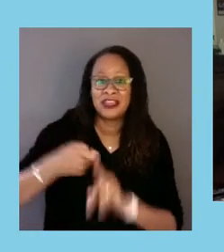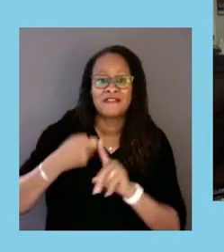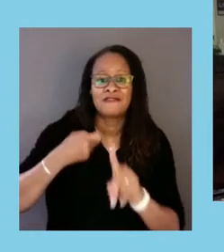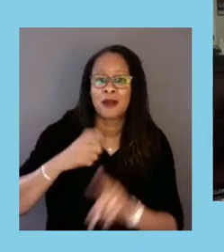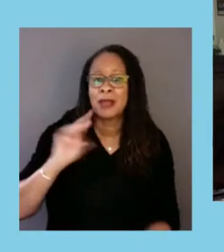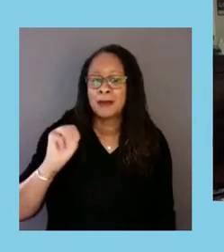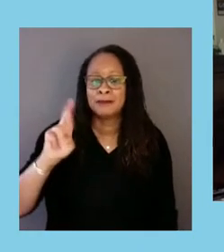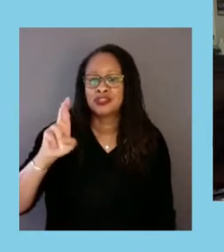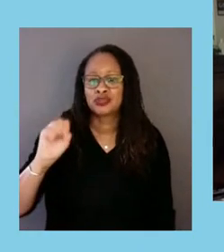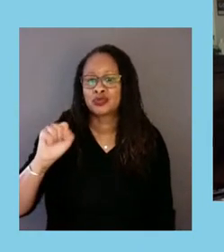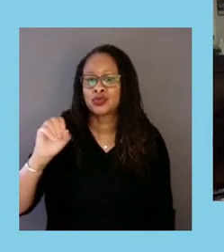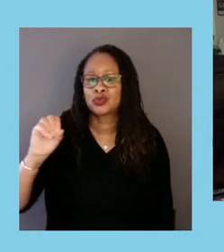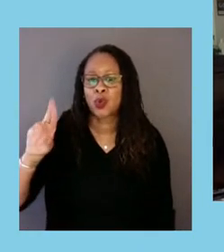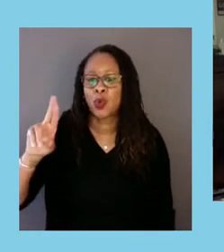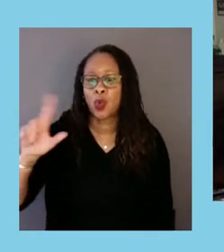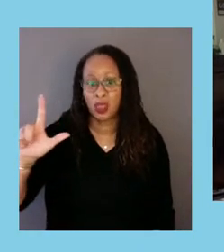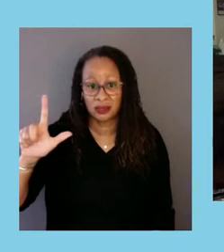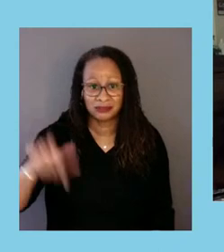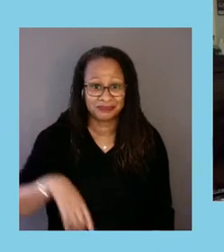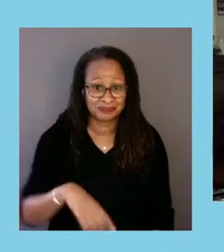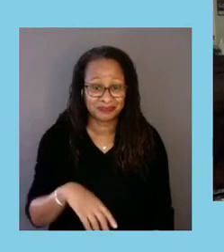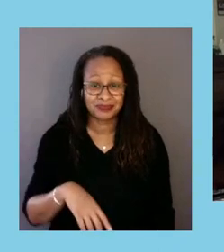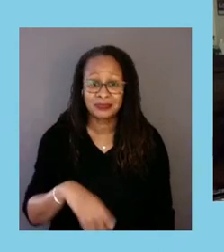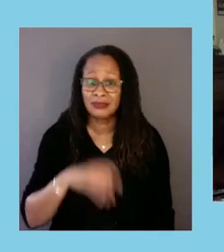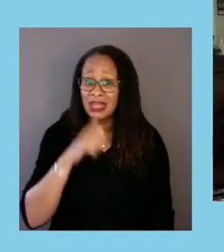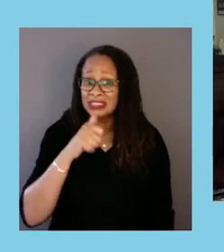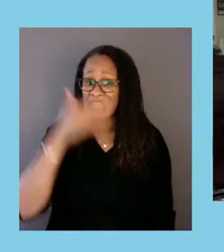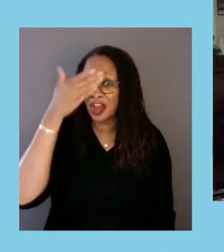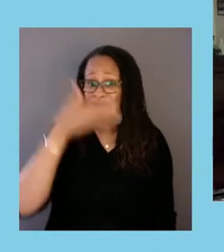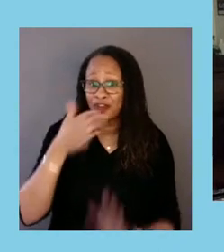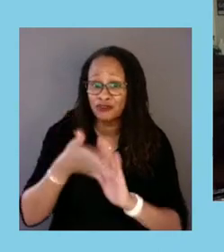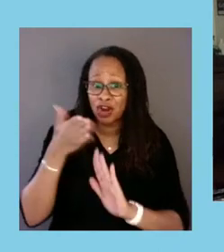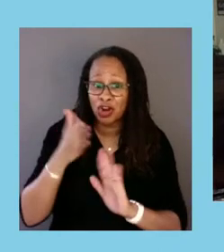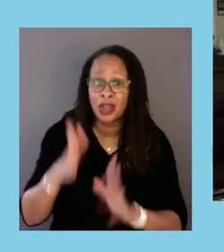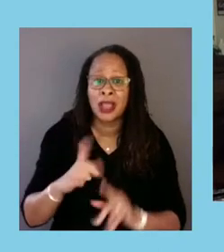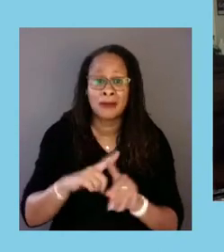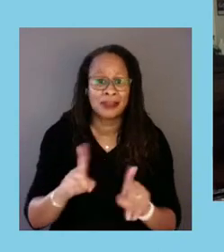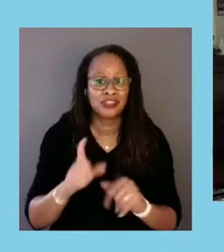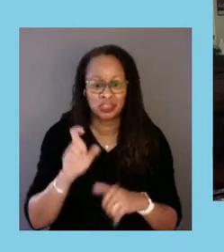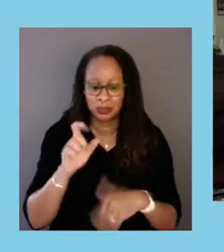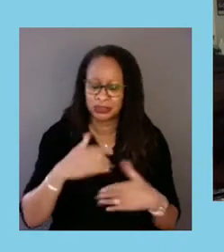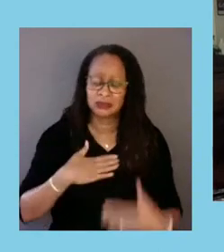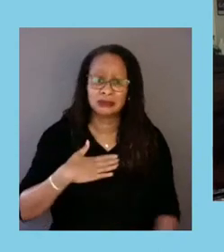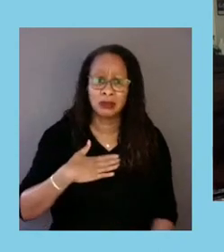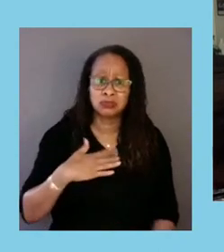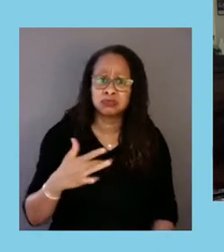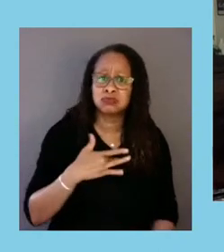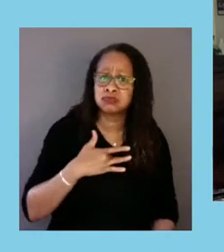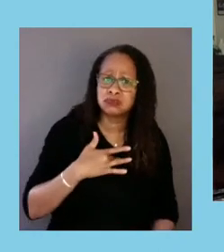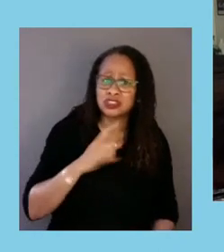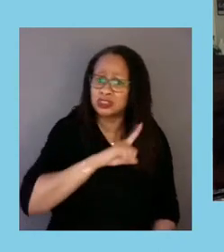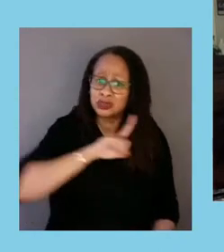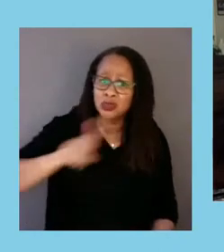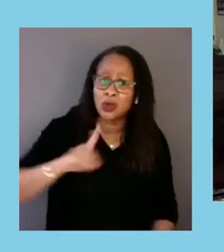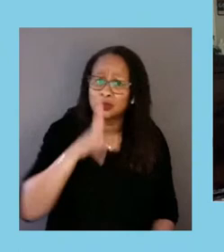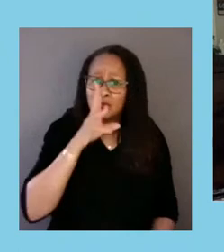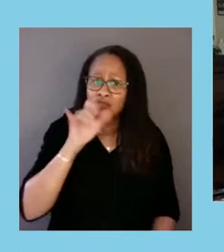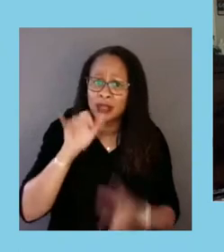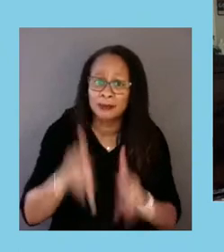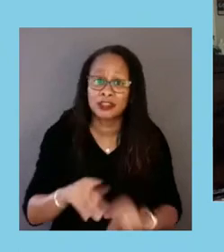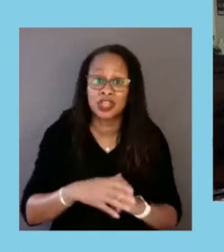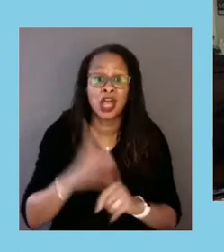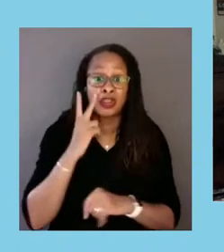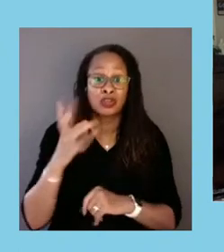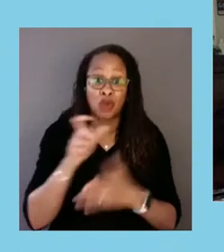something like that. And it wasn't like in the front runner, but she was so moved, but she had to like talk to that person. But you take a look at the articles that she writes, and it's like,